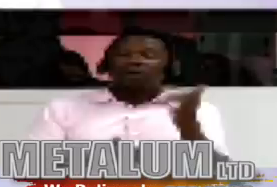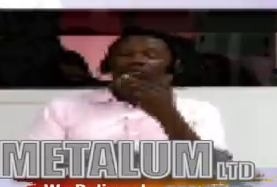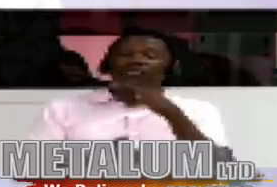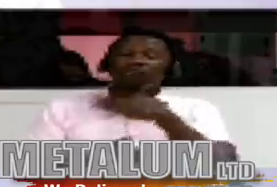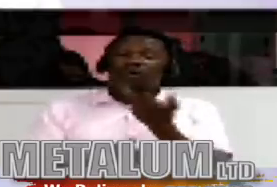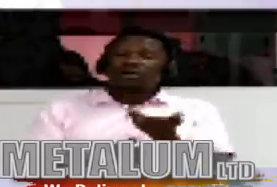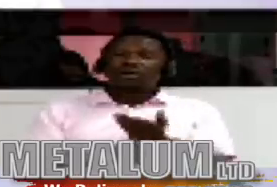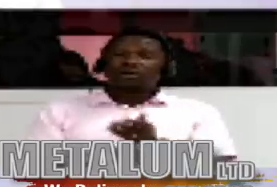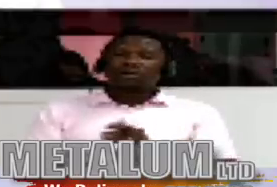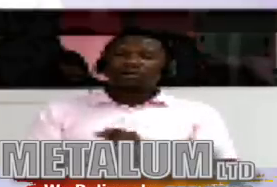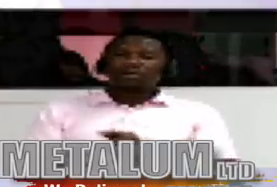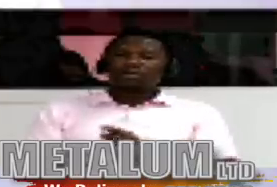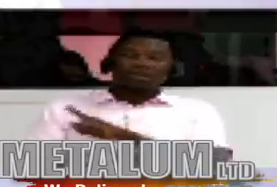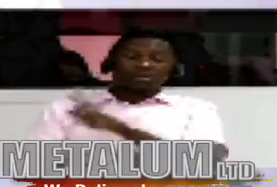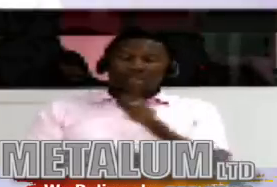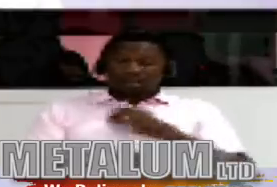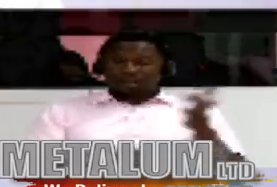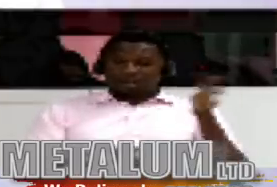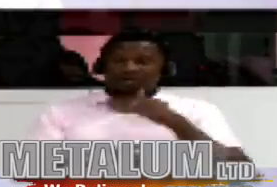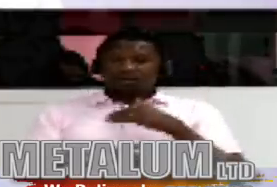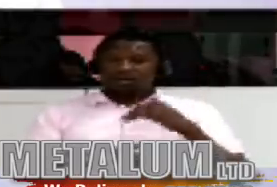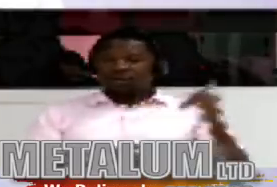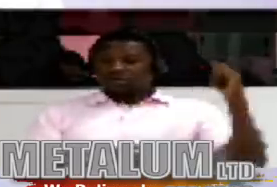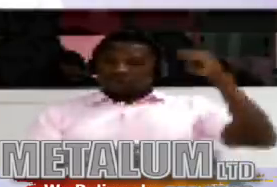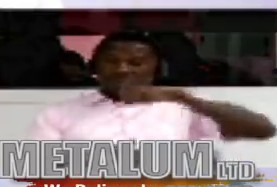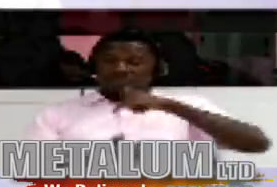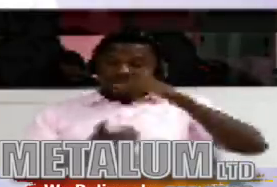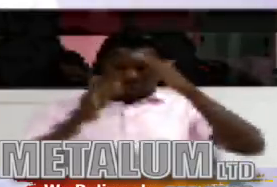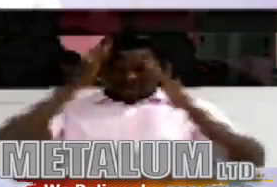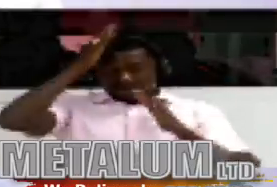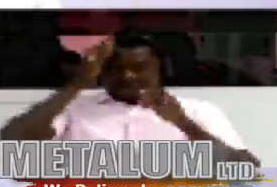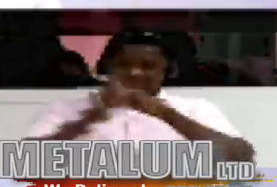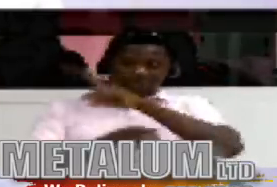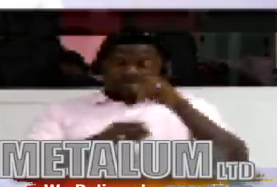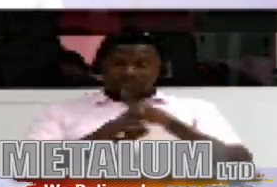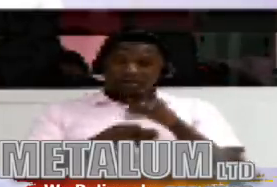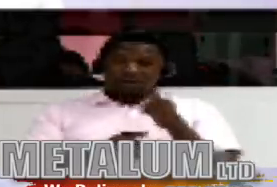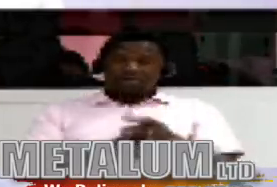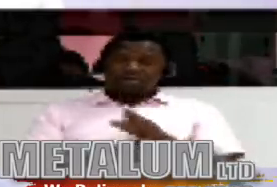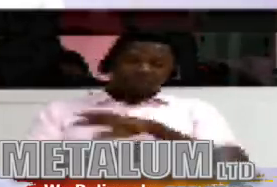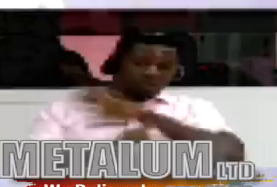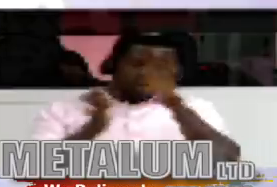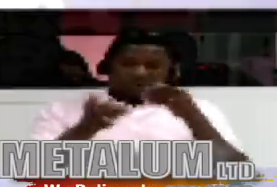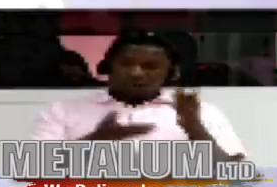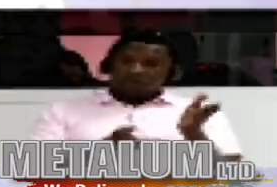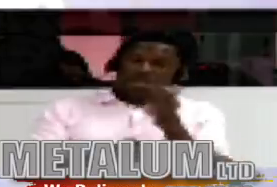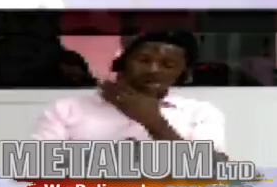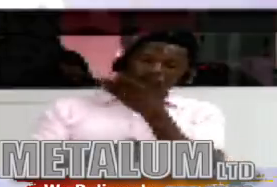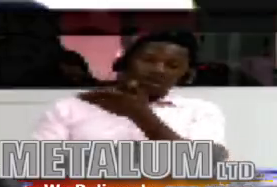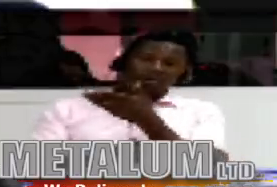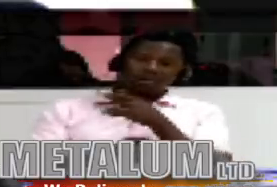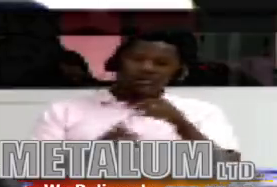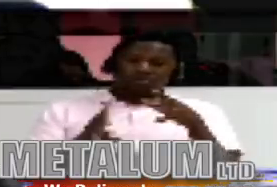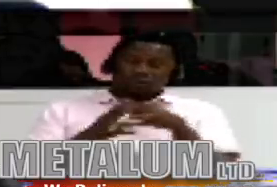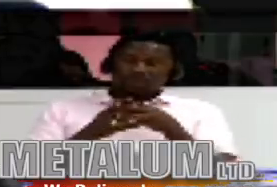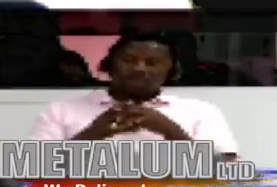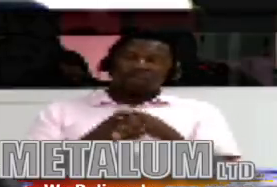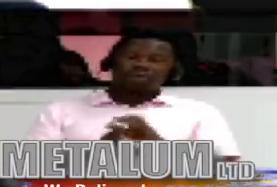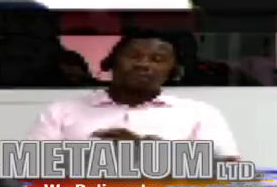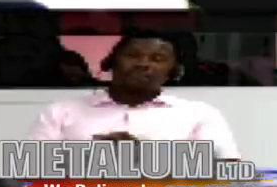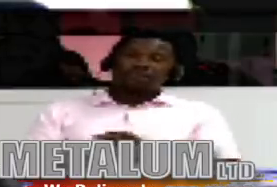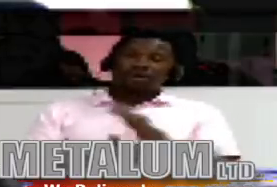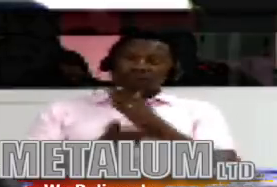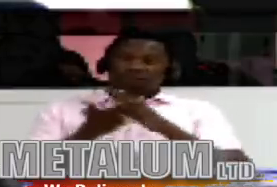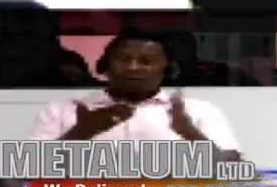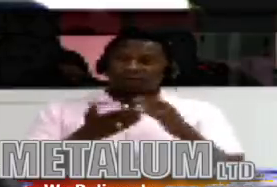They came from Yundum Barracks because they took me to Yundum Barracks and we all went there together. Apart from the coaster that